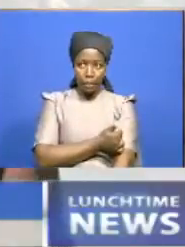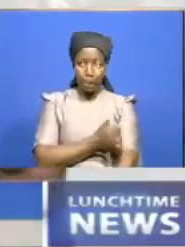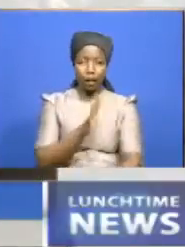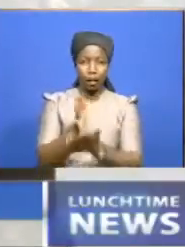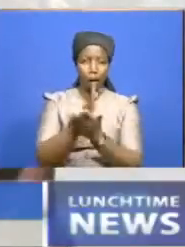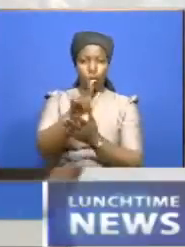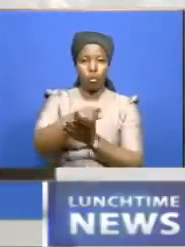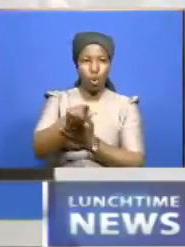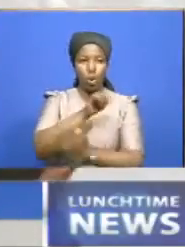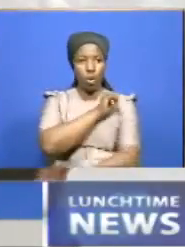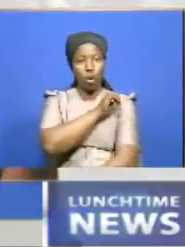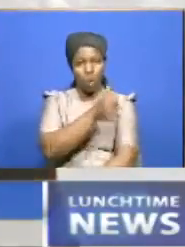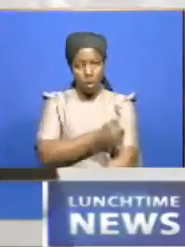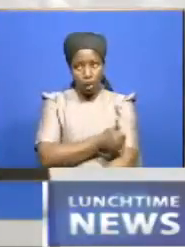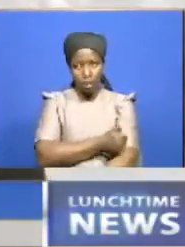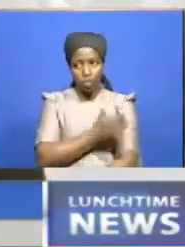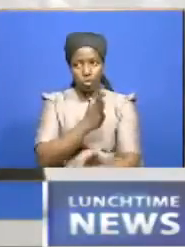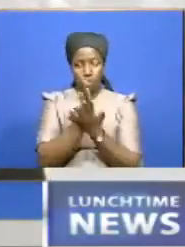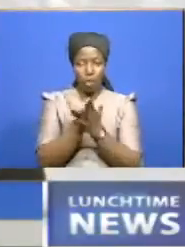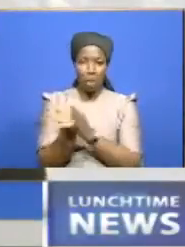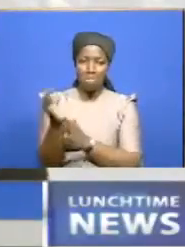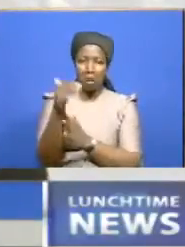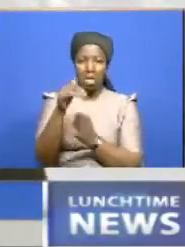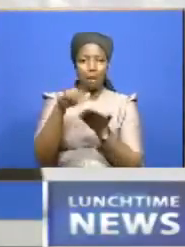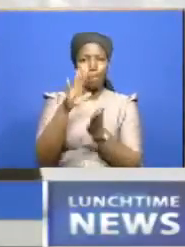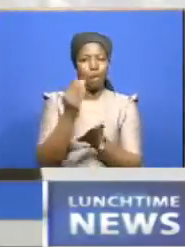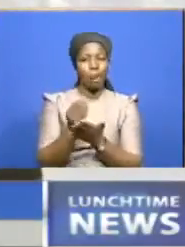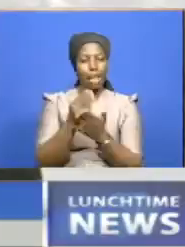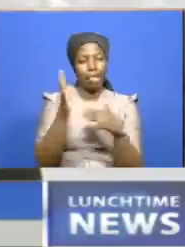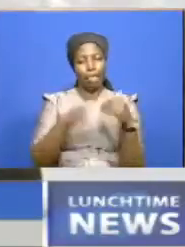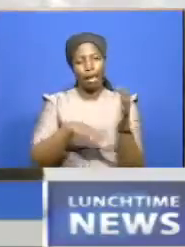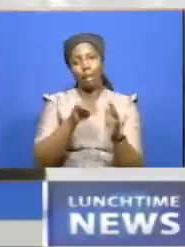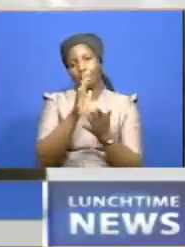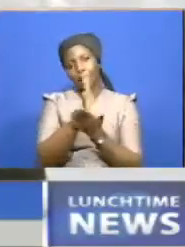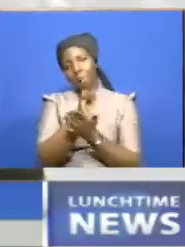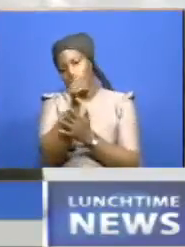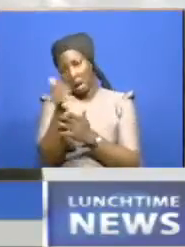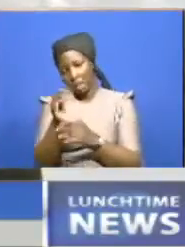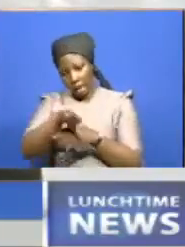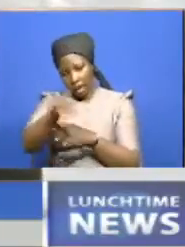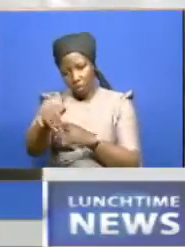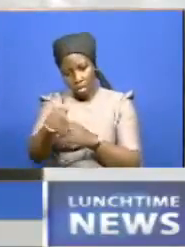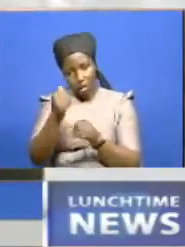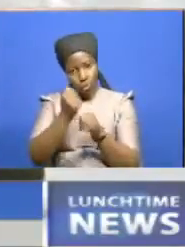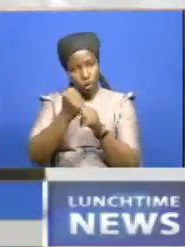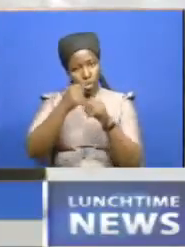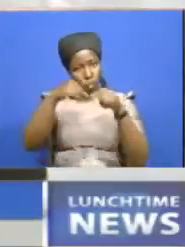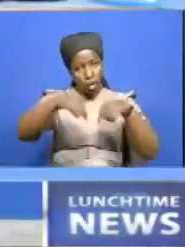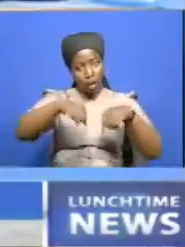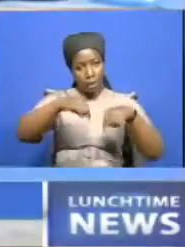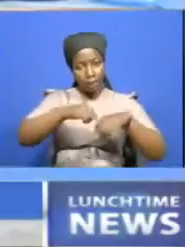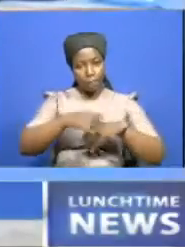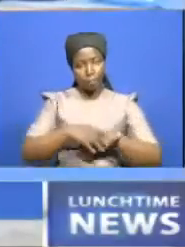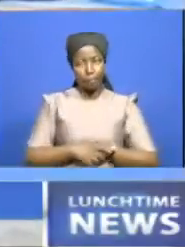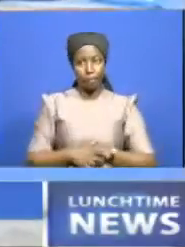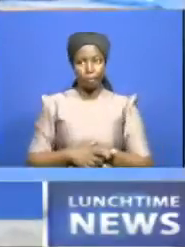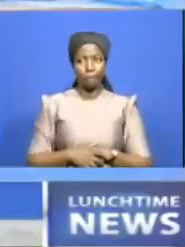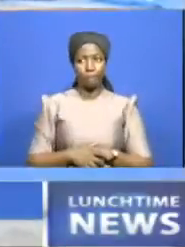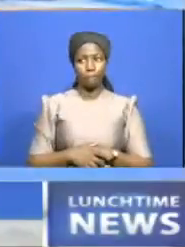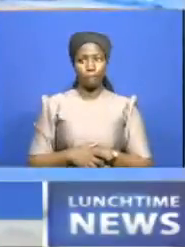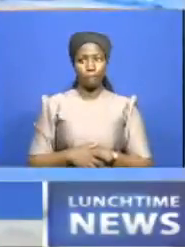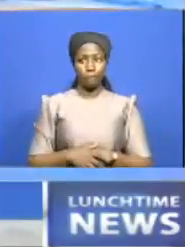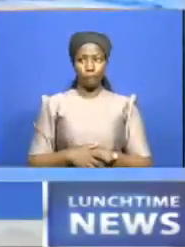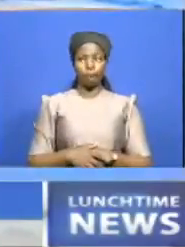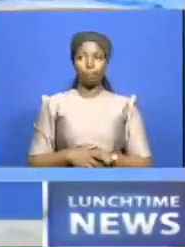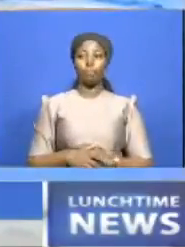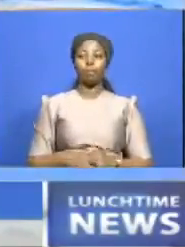some local authorities were actually collecting more than some counties are doing today. Health was the top funded